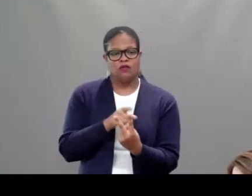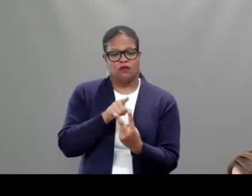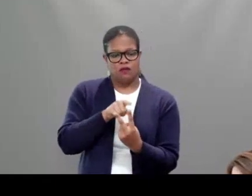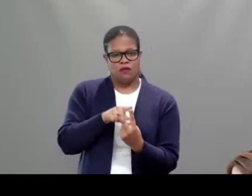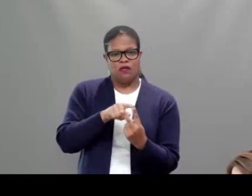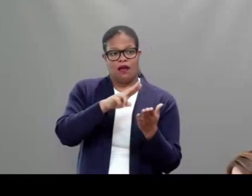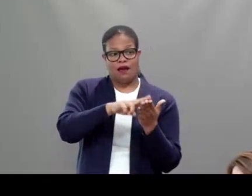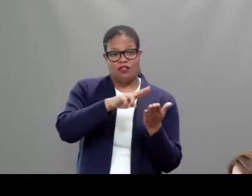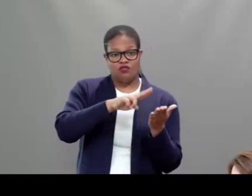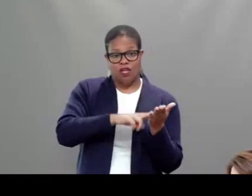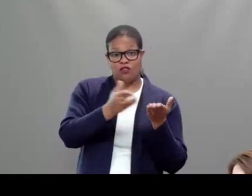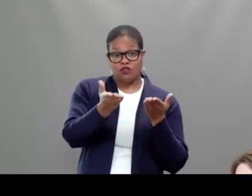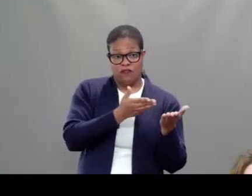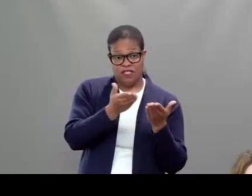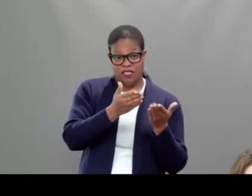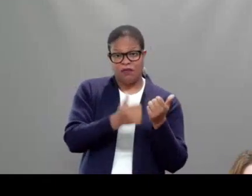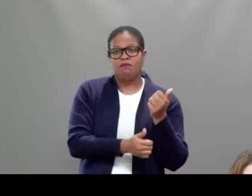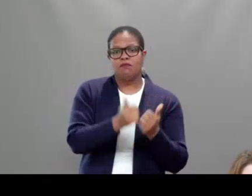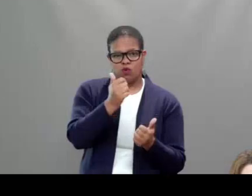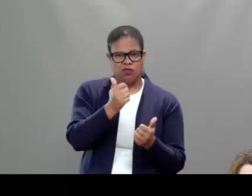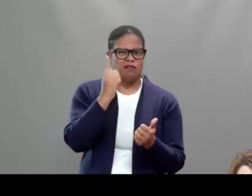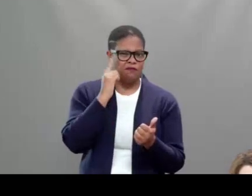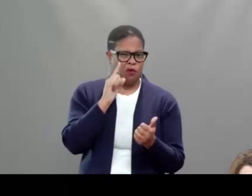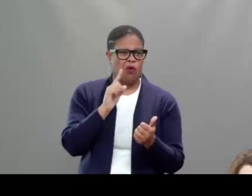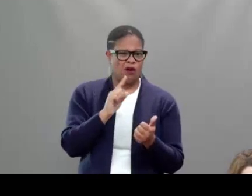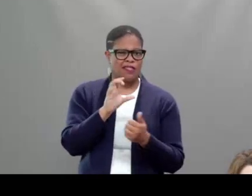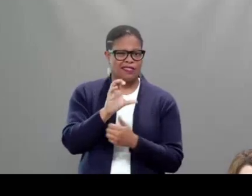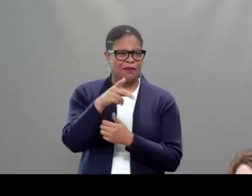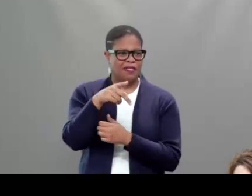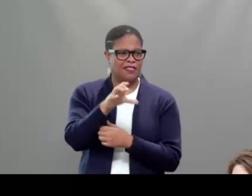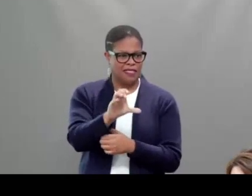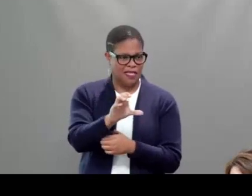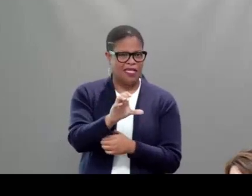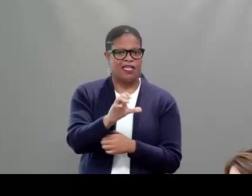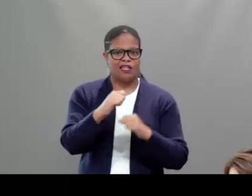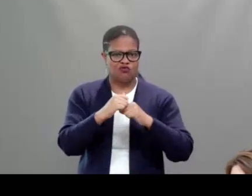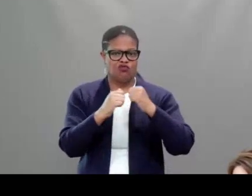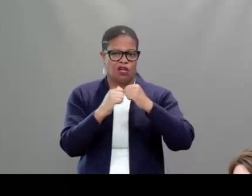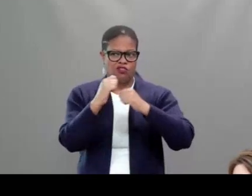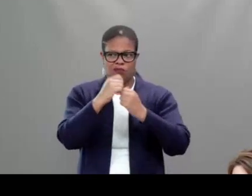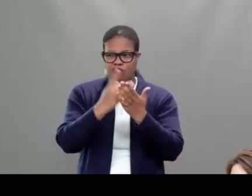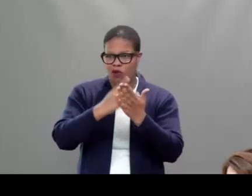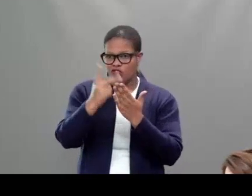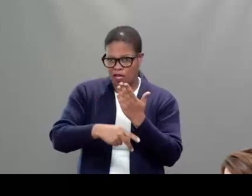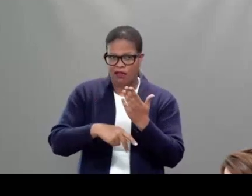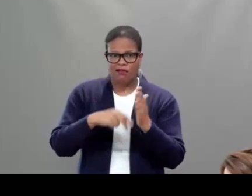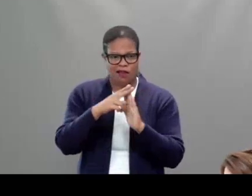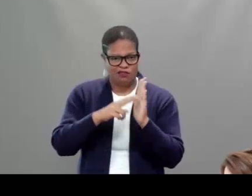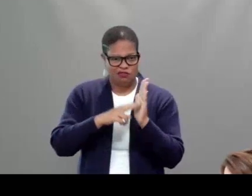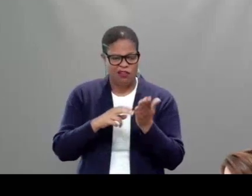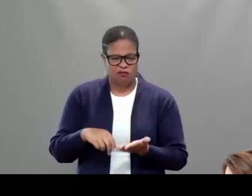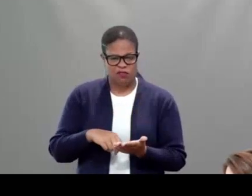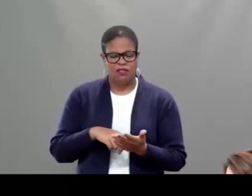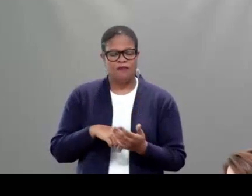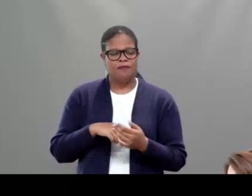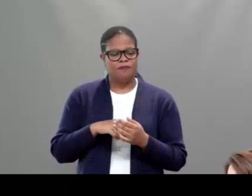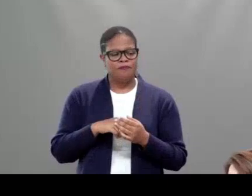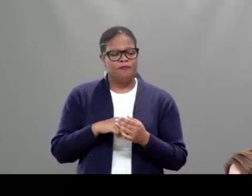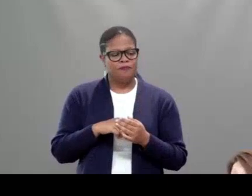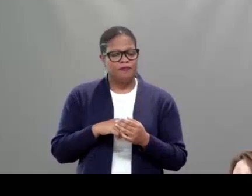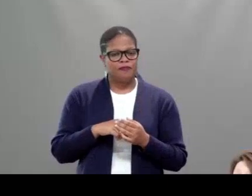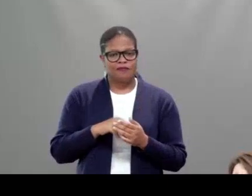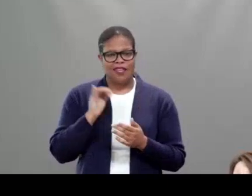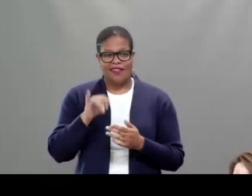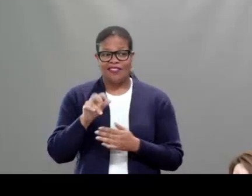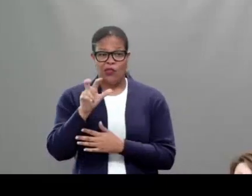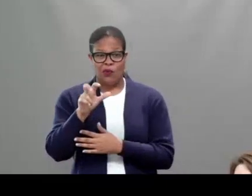contractual services, primarily for our CPC or our construction project contractor,